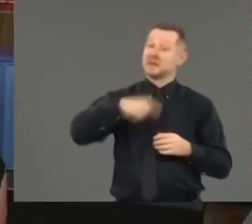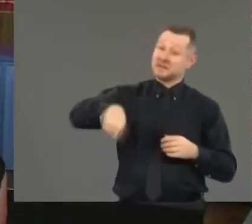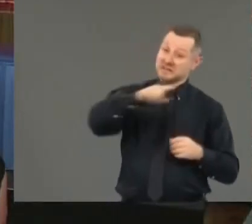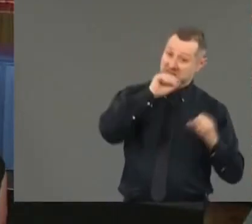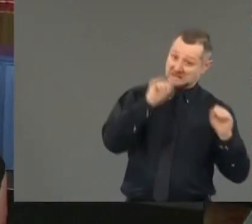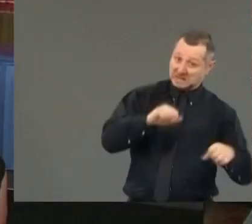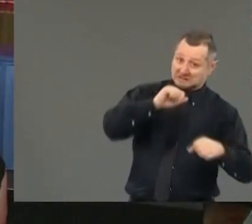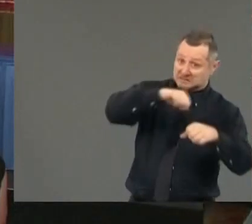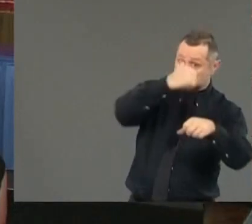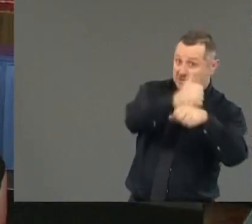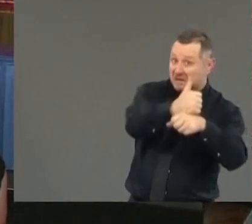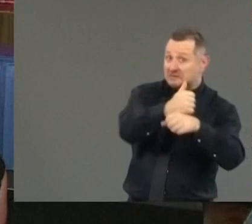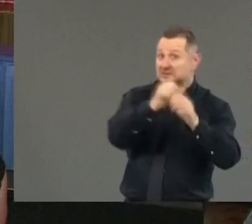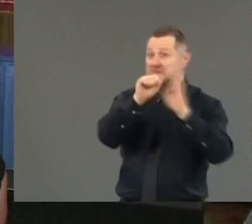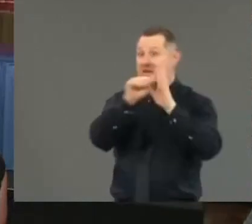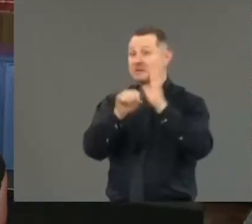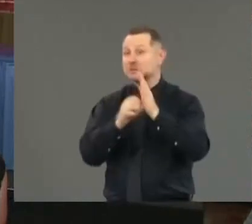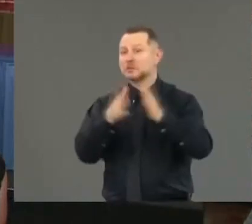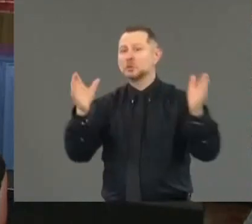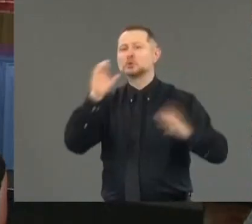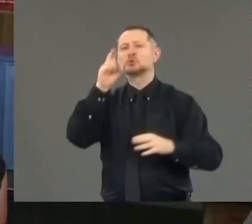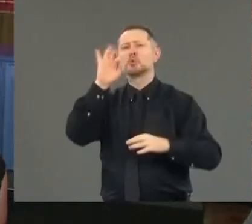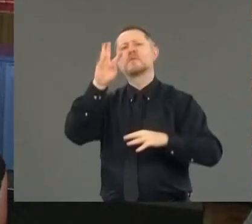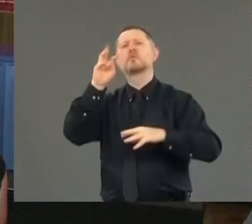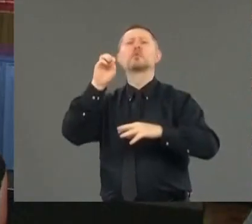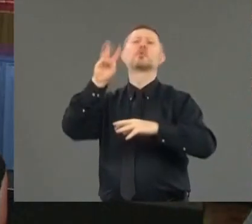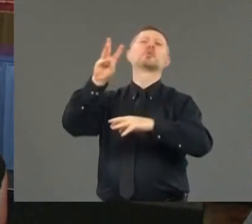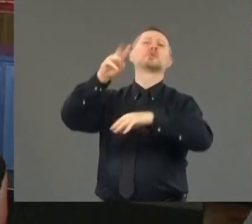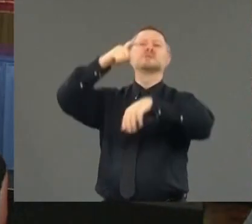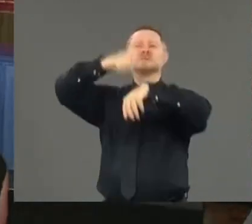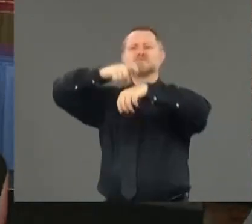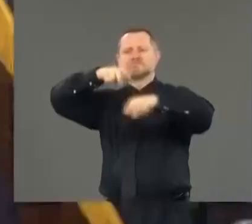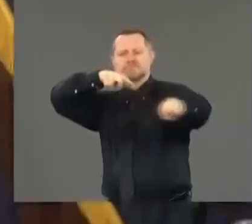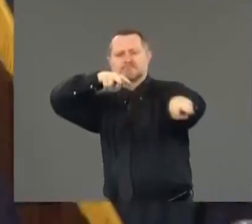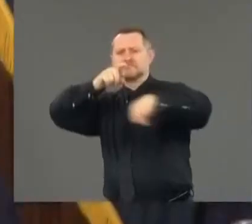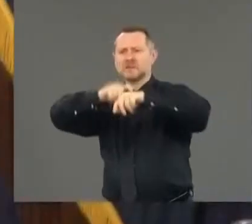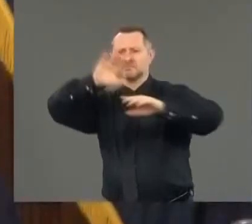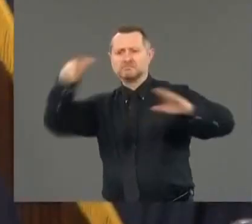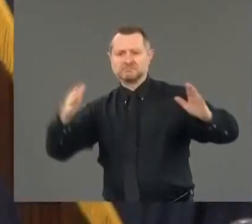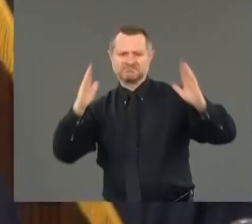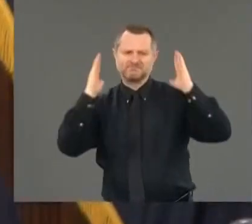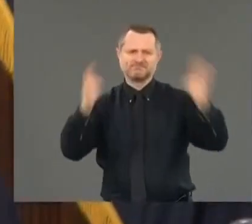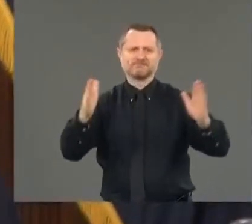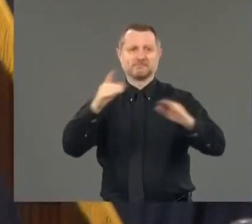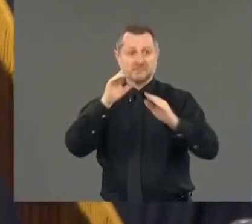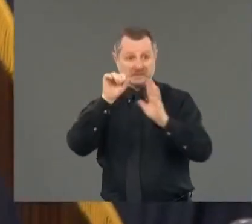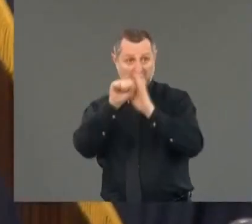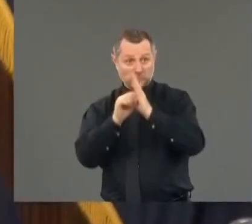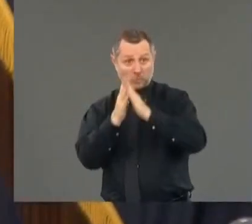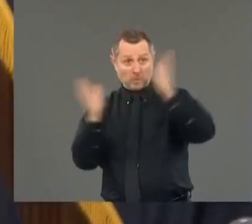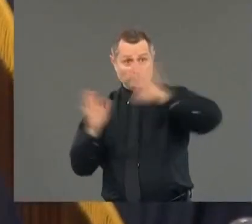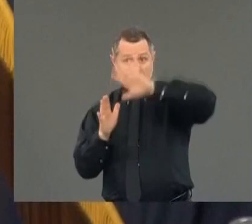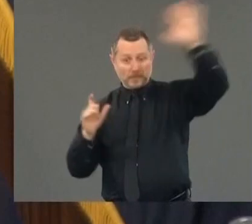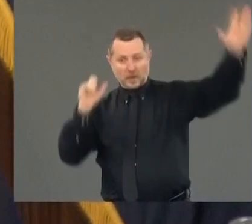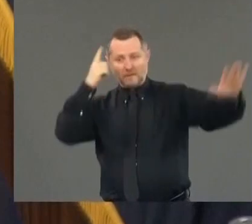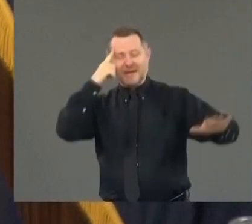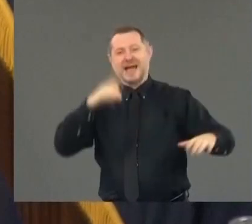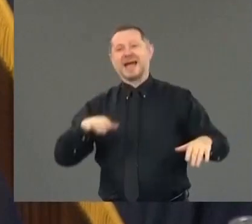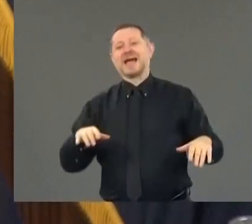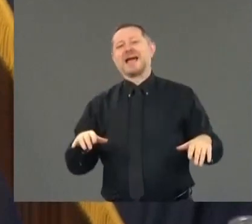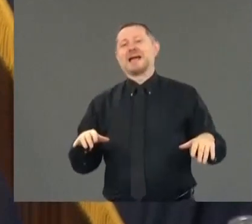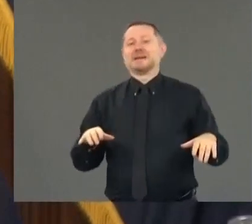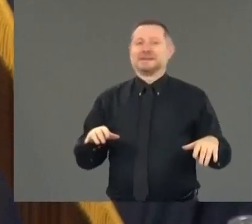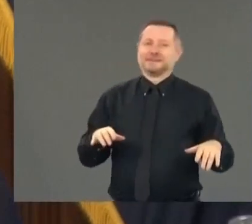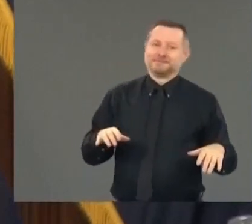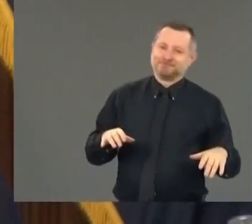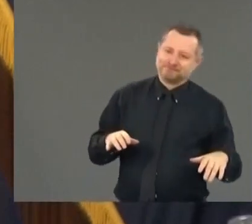lot of cities are implementing curfews right now. Is there a point where you implement one statewide? Yeah, curfews, there is